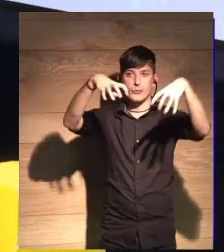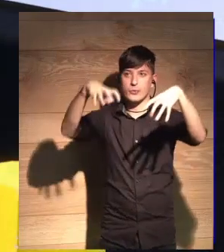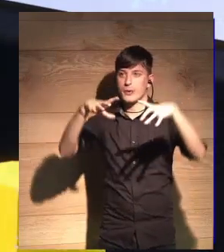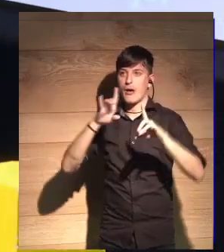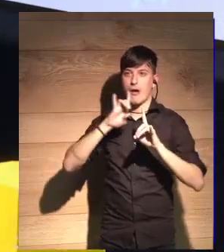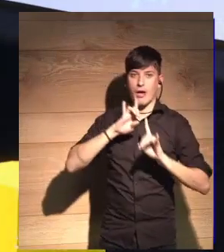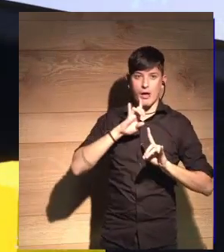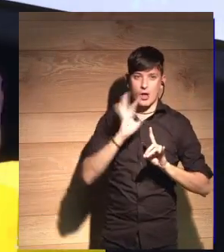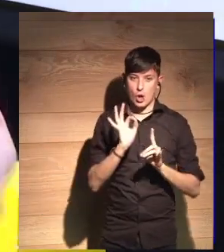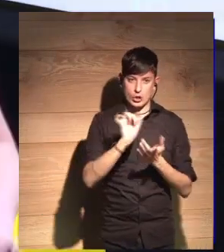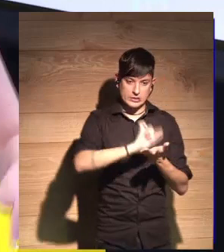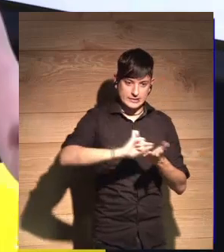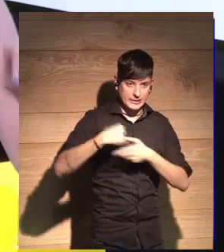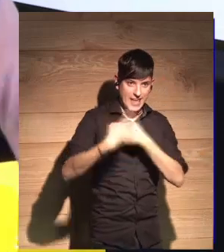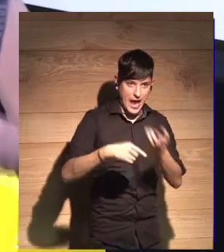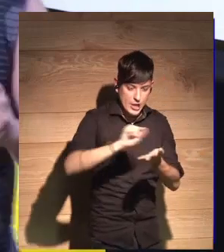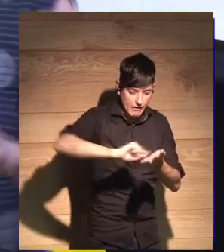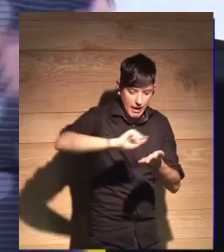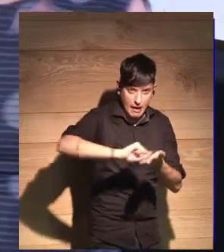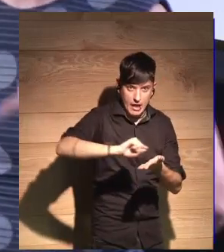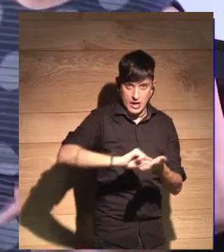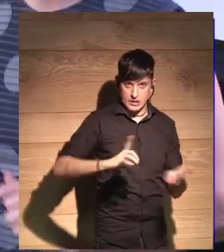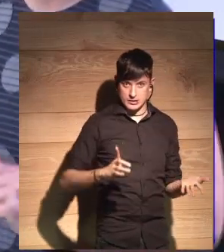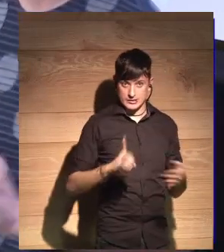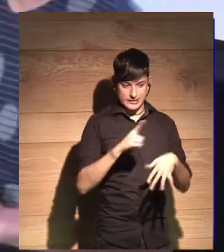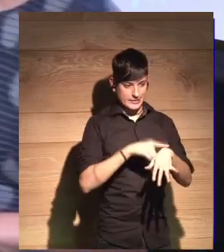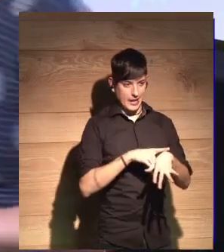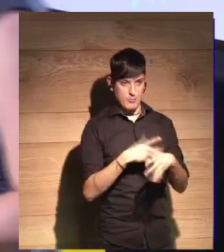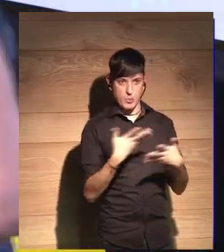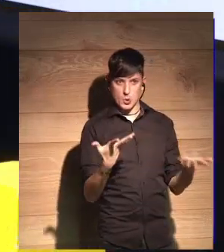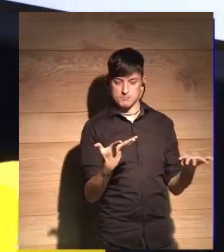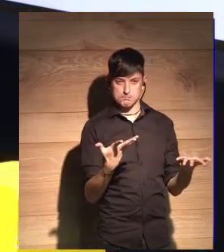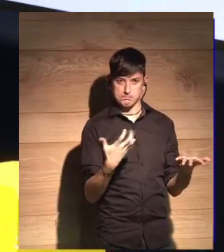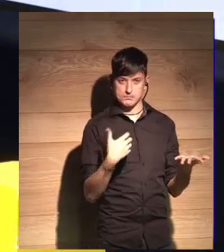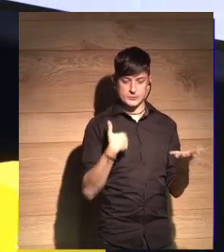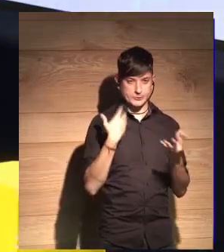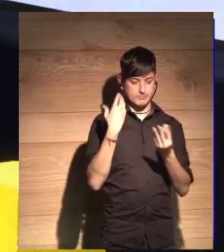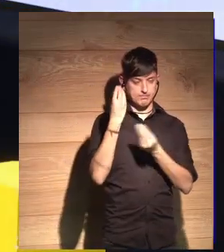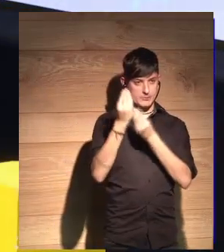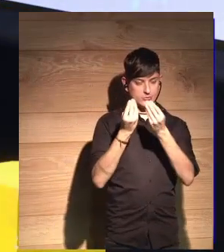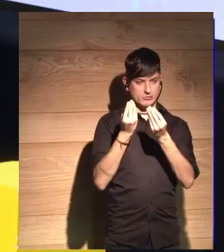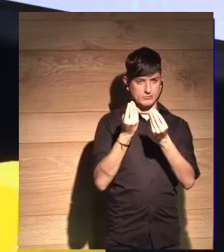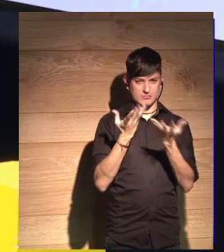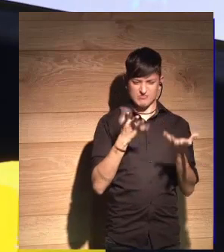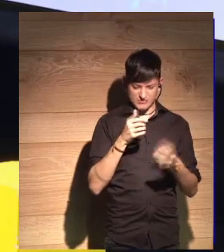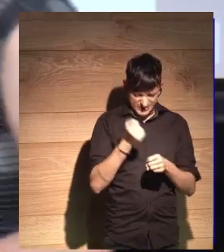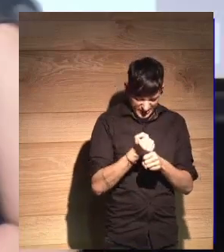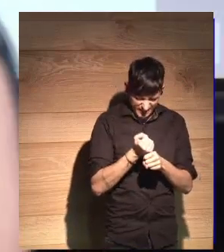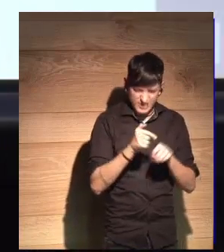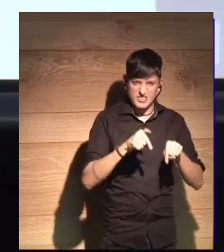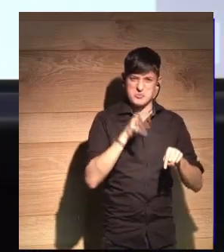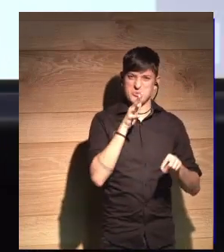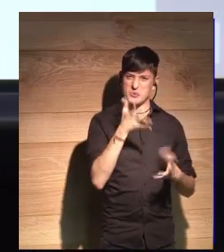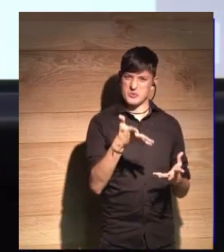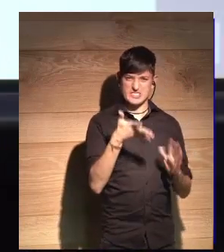journal. It's the time when you say, why am I doing my job right now? It doesn't make any sense. Why are we building this